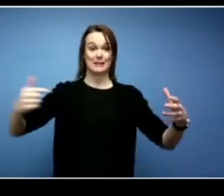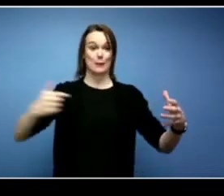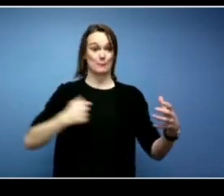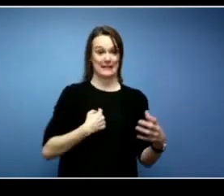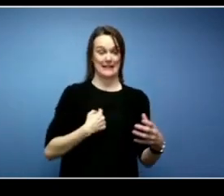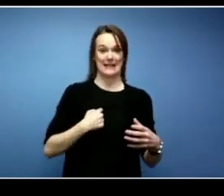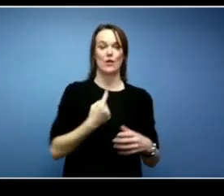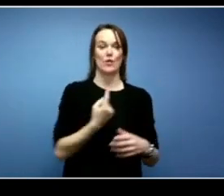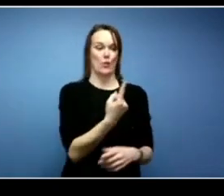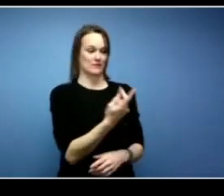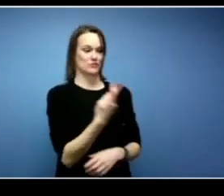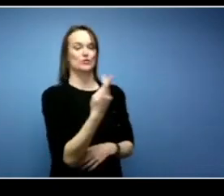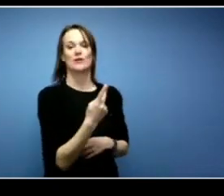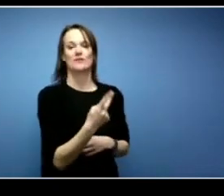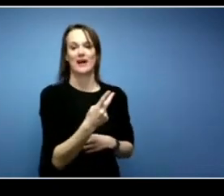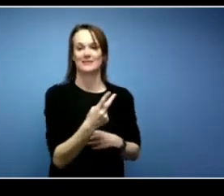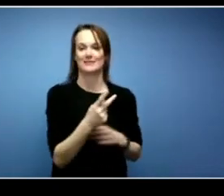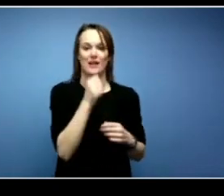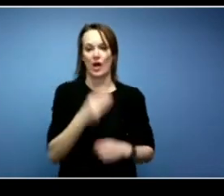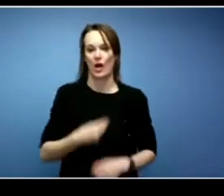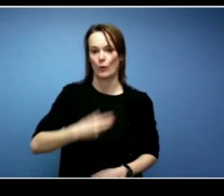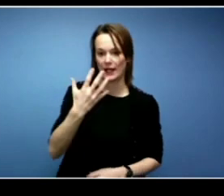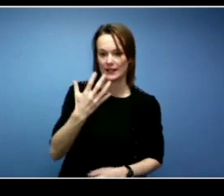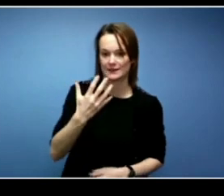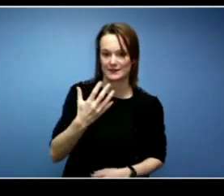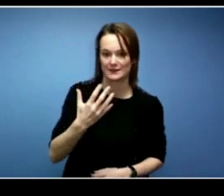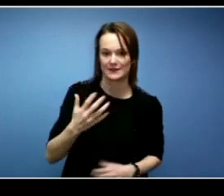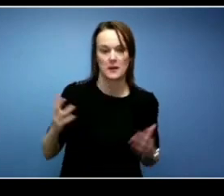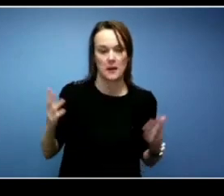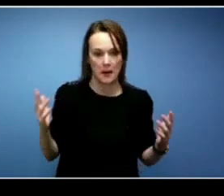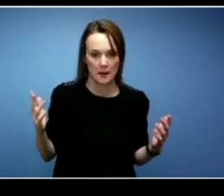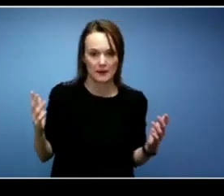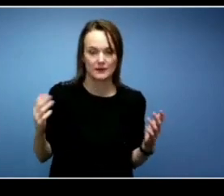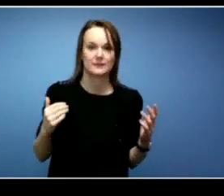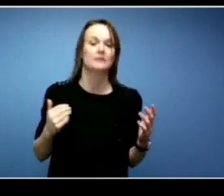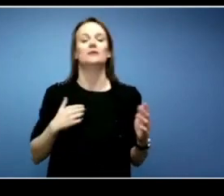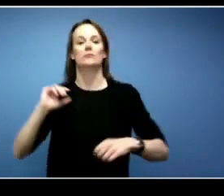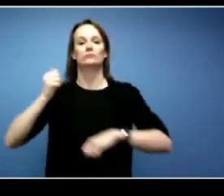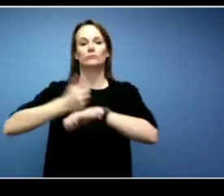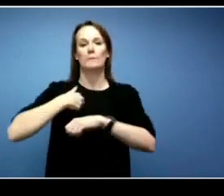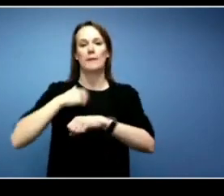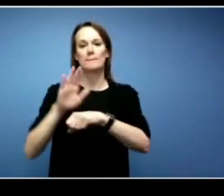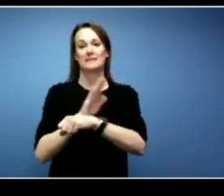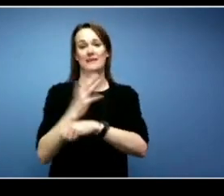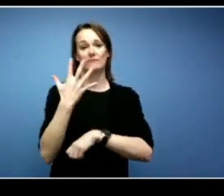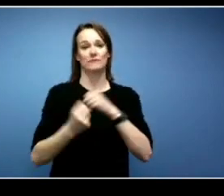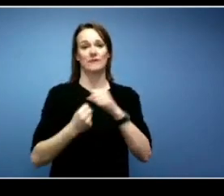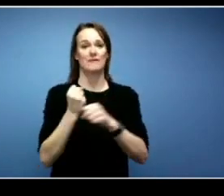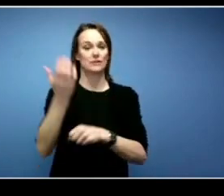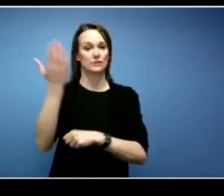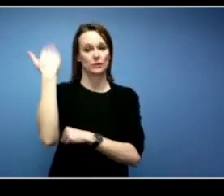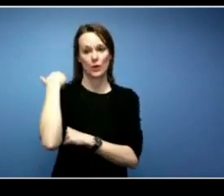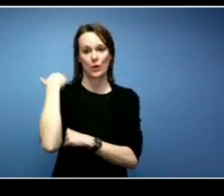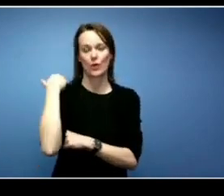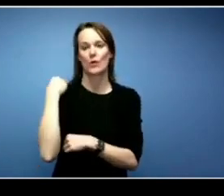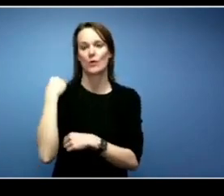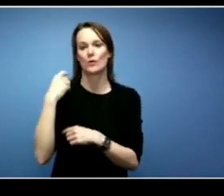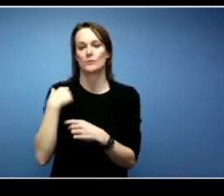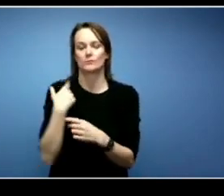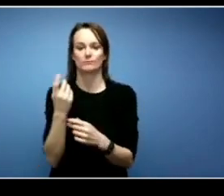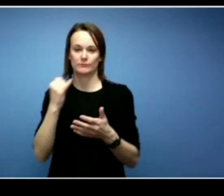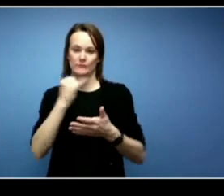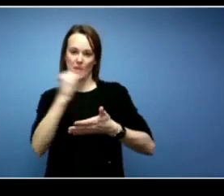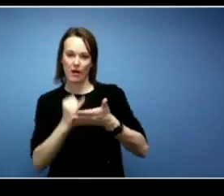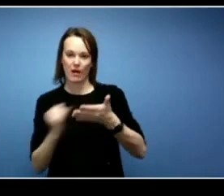So from then on, I just wanted to stand out. I ended up launching my business about 5 years ago, doing custom sneakers for celebrities, local